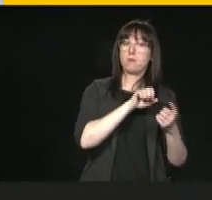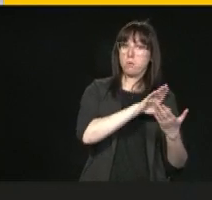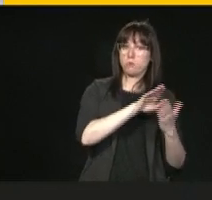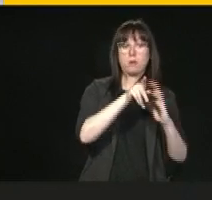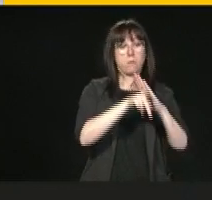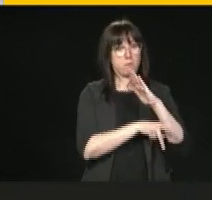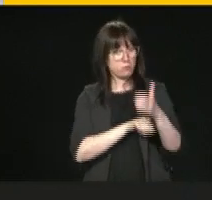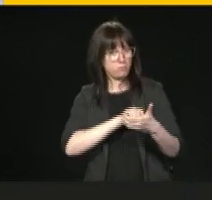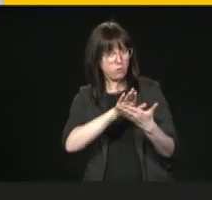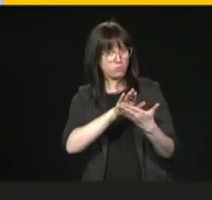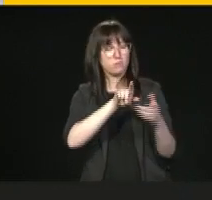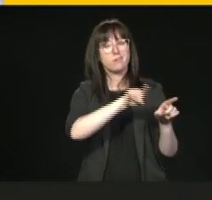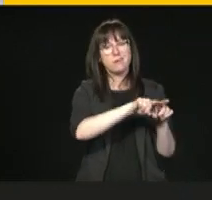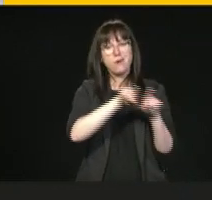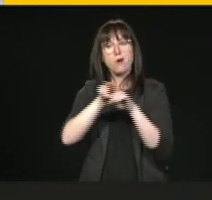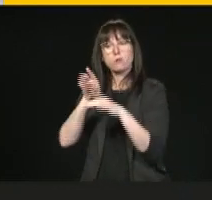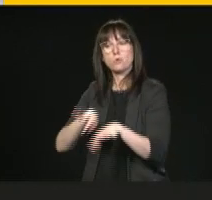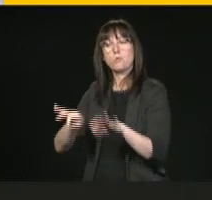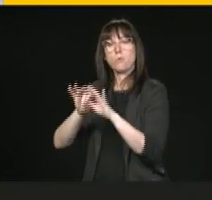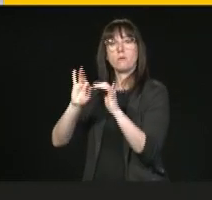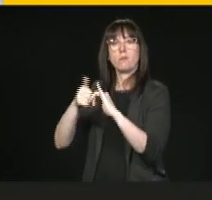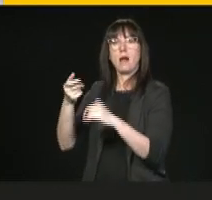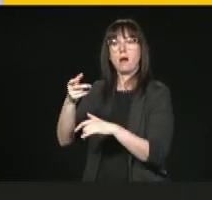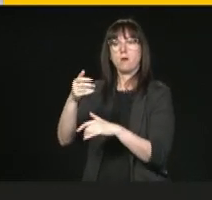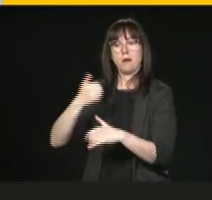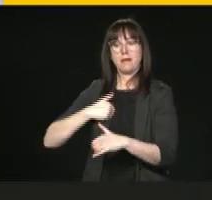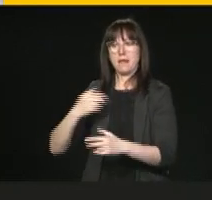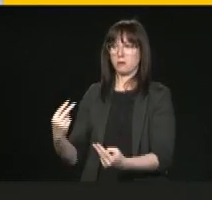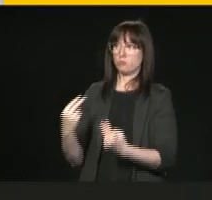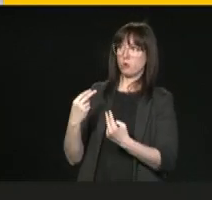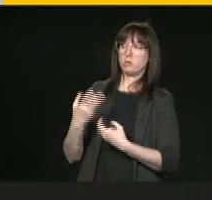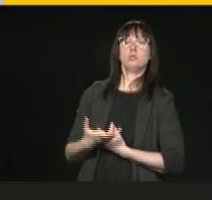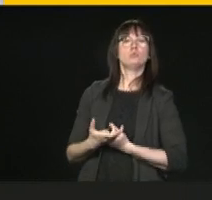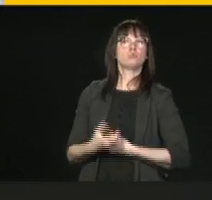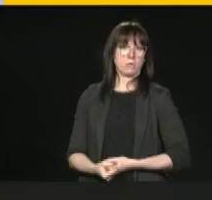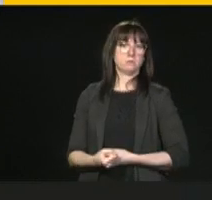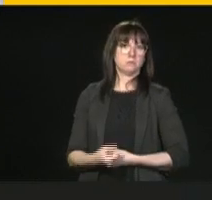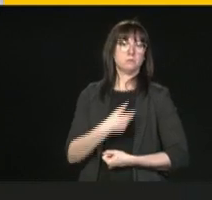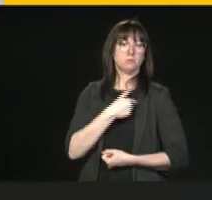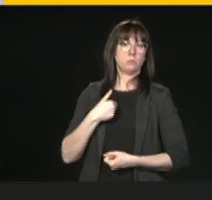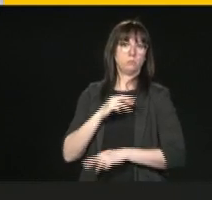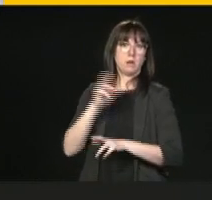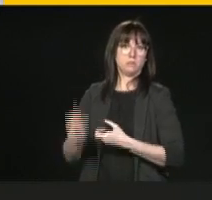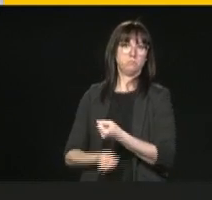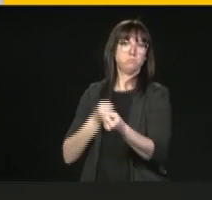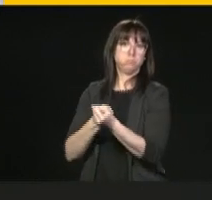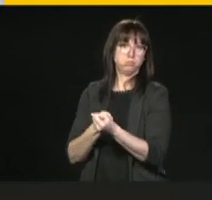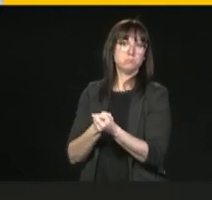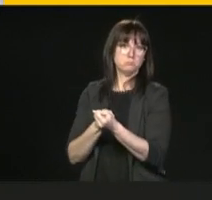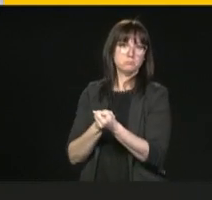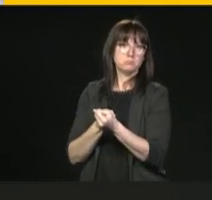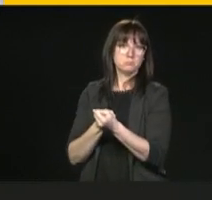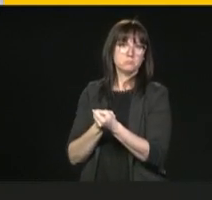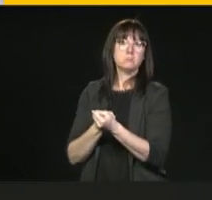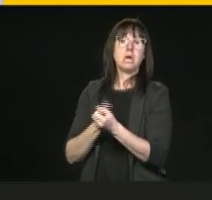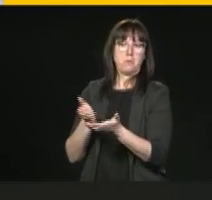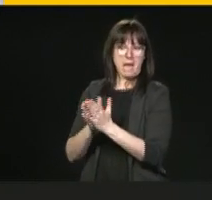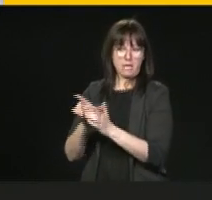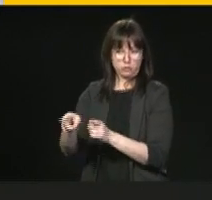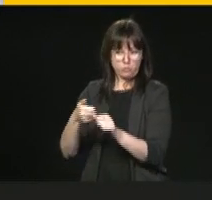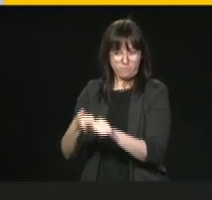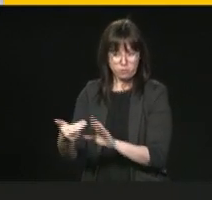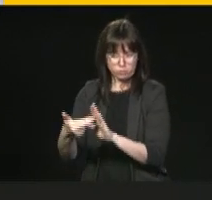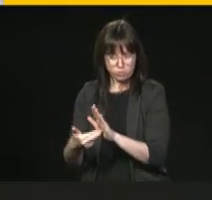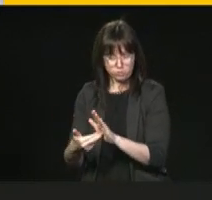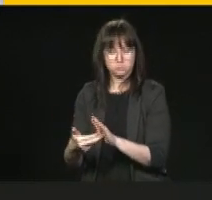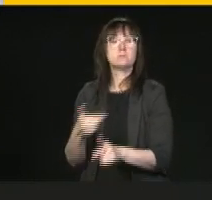but it's also important in terms of giving confidence in Canadians that this government will be there for them while they do what is necessary